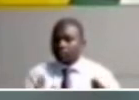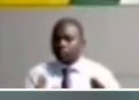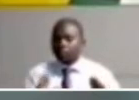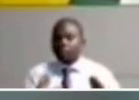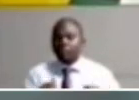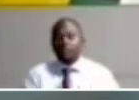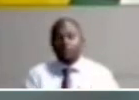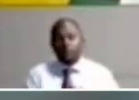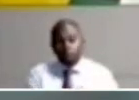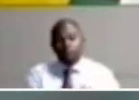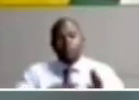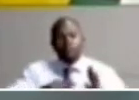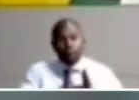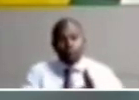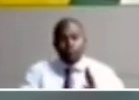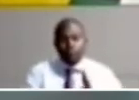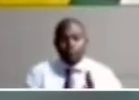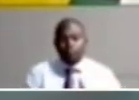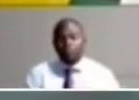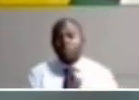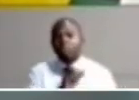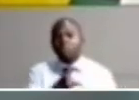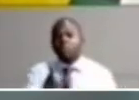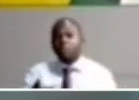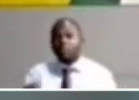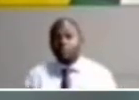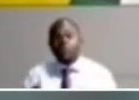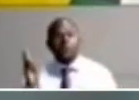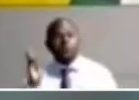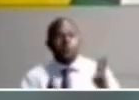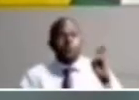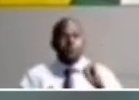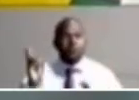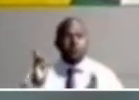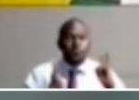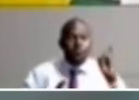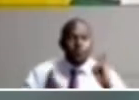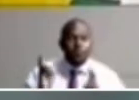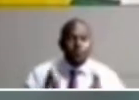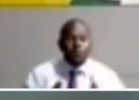complacent and assuming that everybody took heed